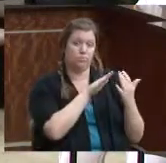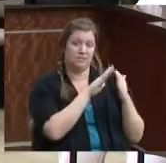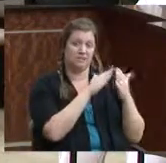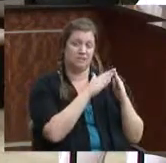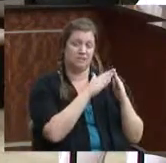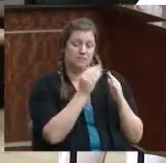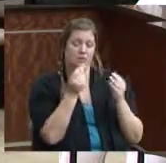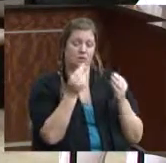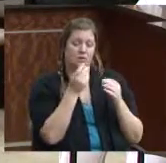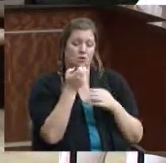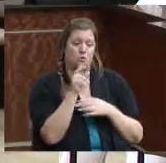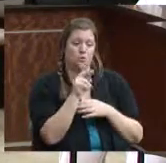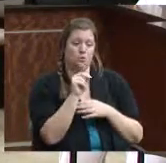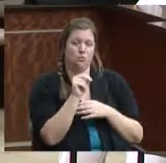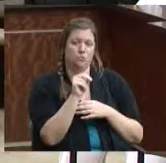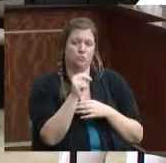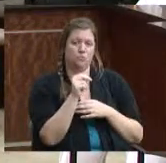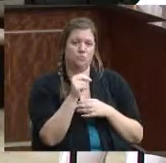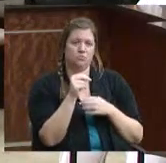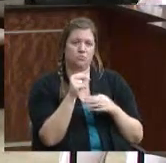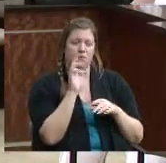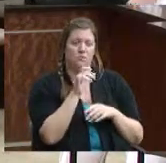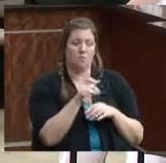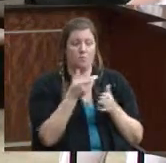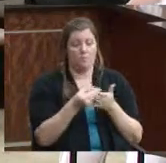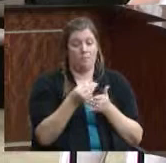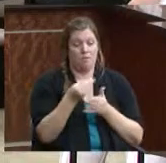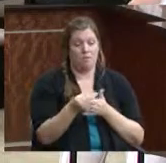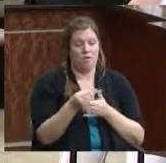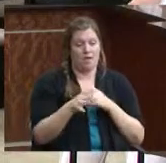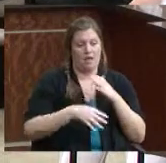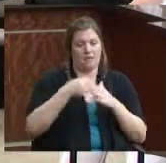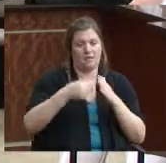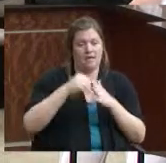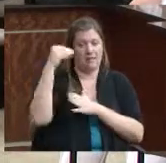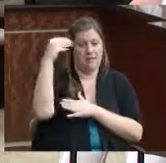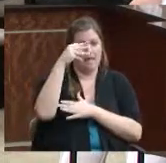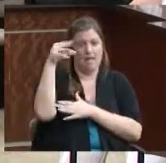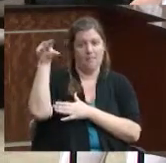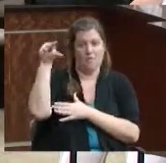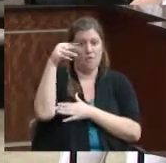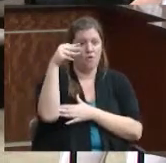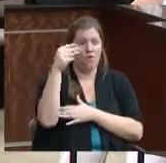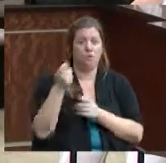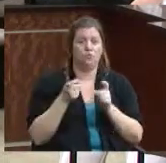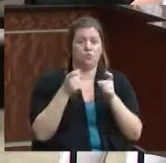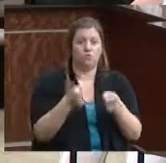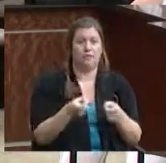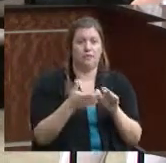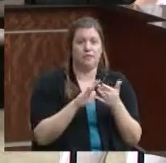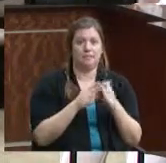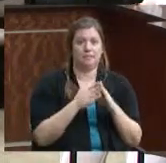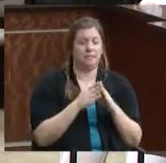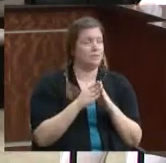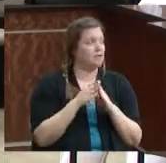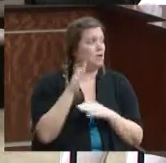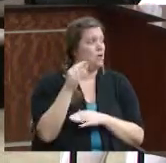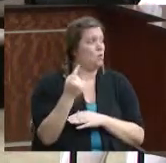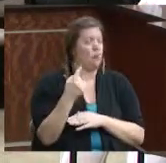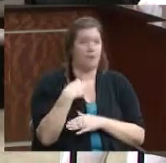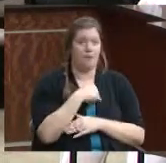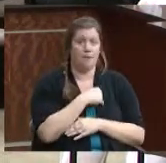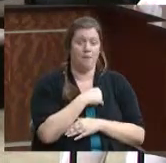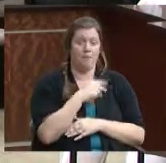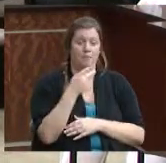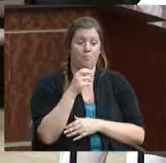of the property, Mr. Stamato, Rebeer Development, we bought an outdoor camera for the city and donated it to the city. And one of the members